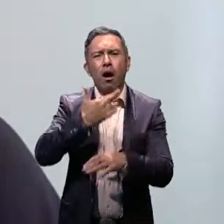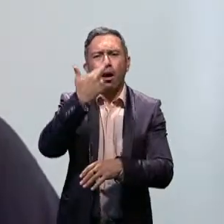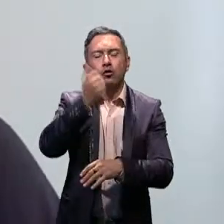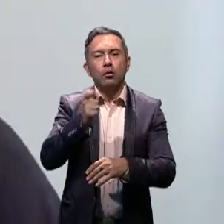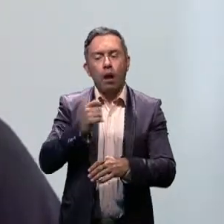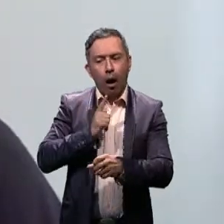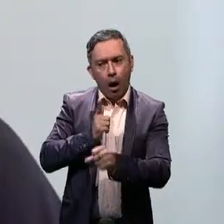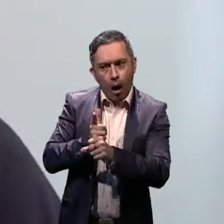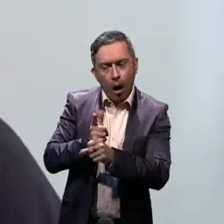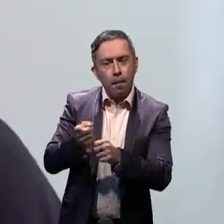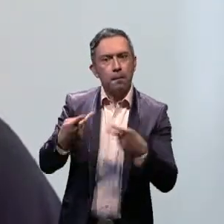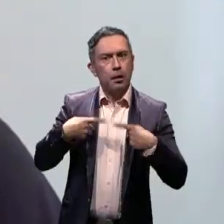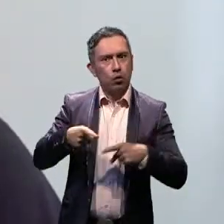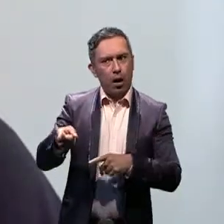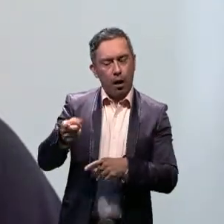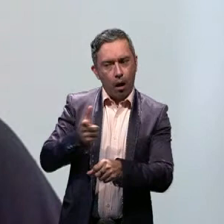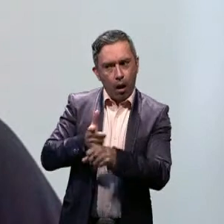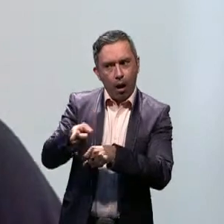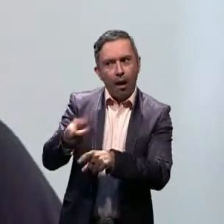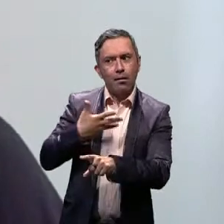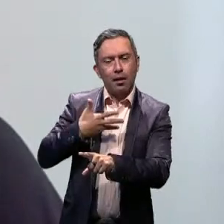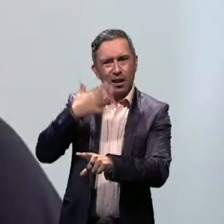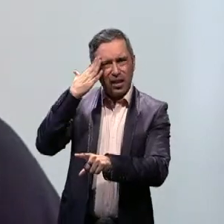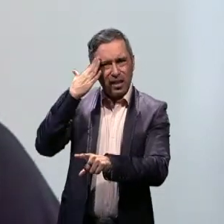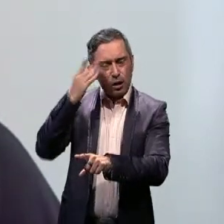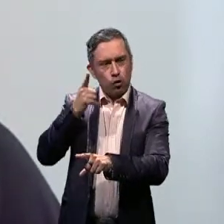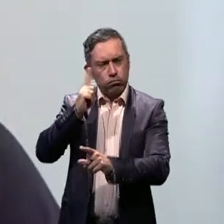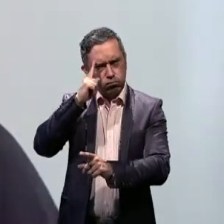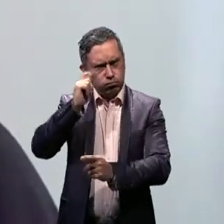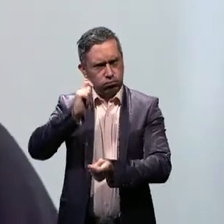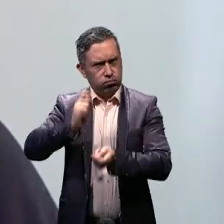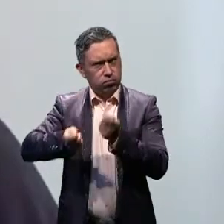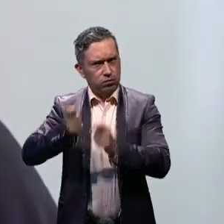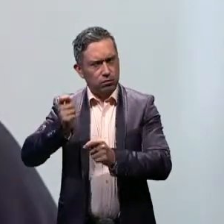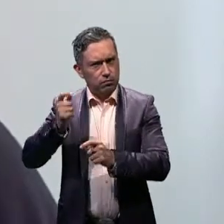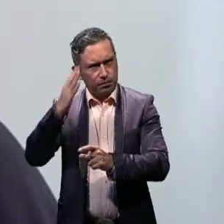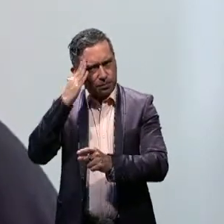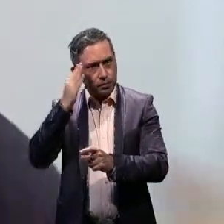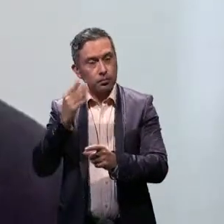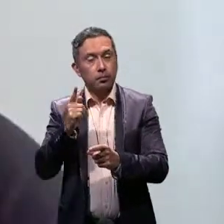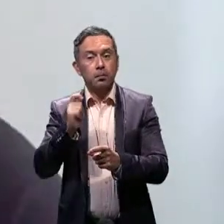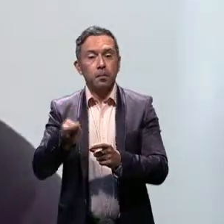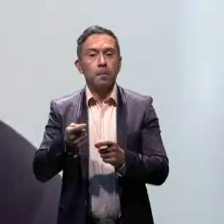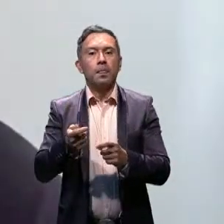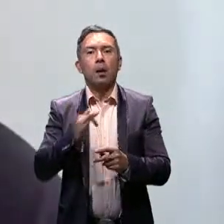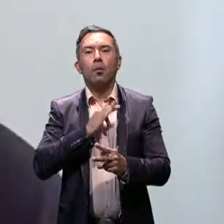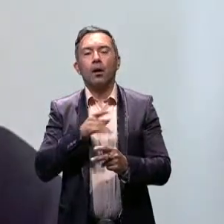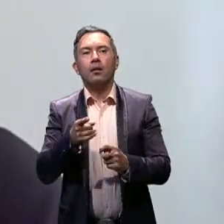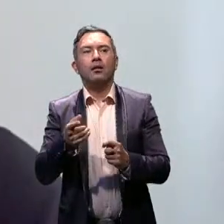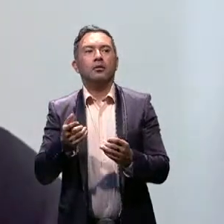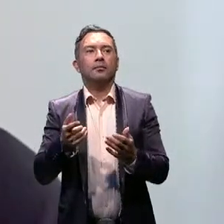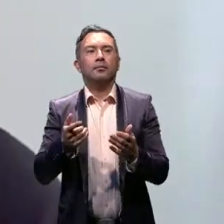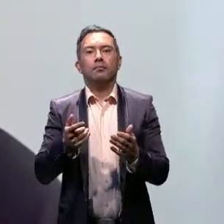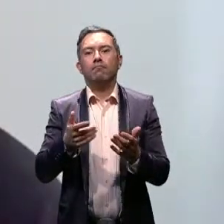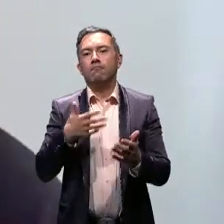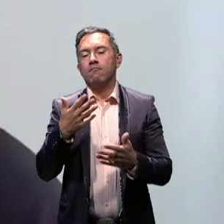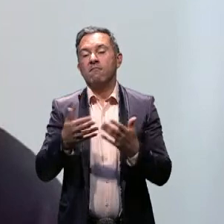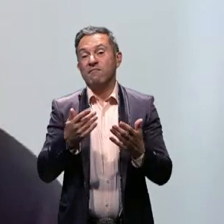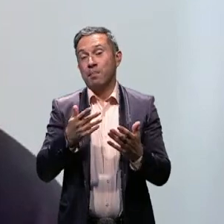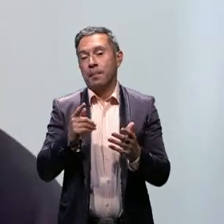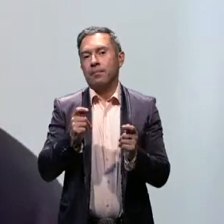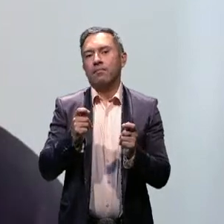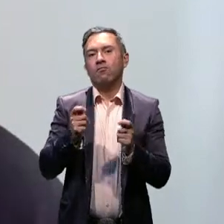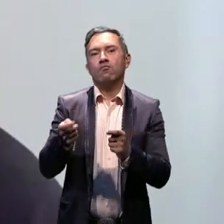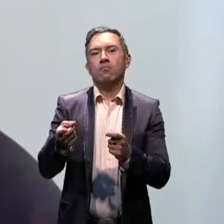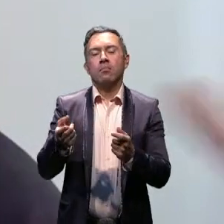leadership, people who have developed these trends and that truly can be the ones that will eventually